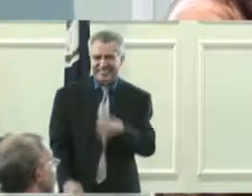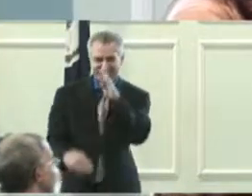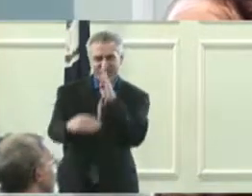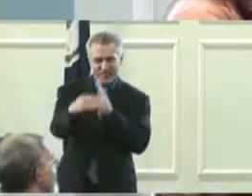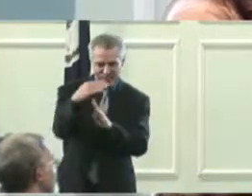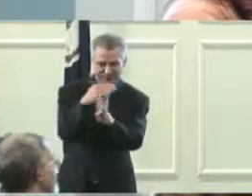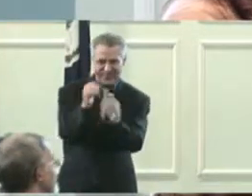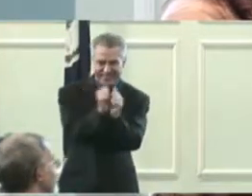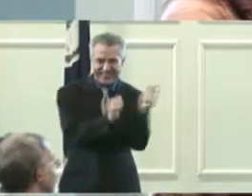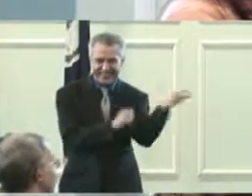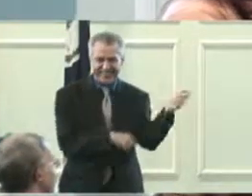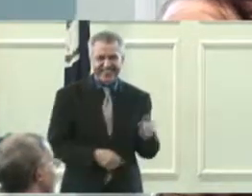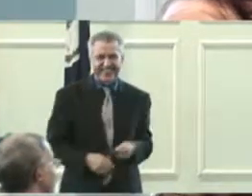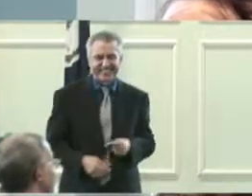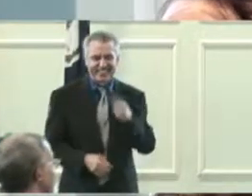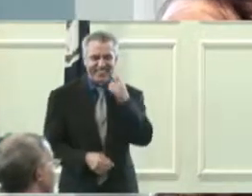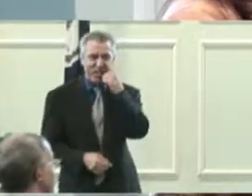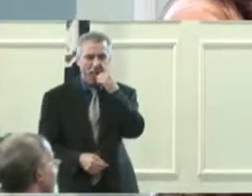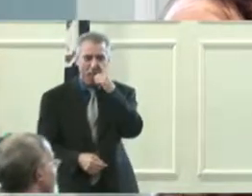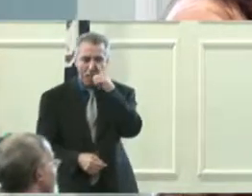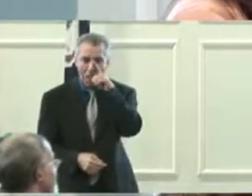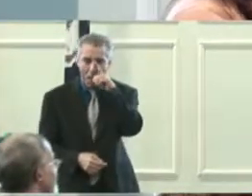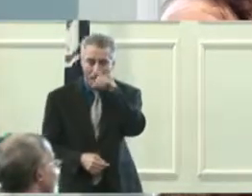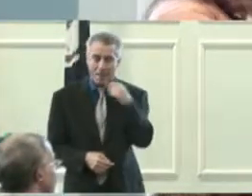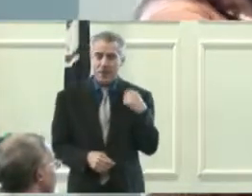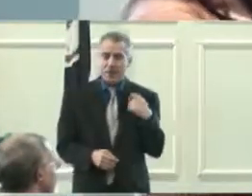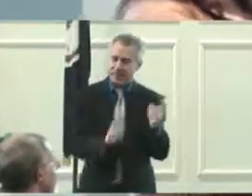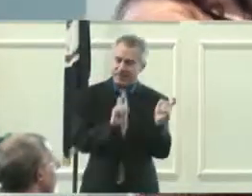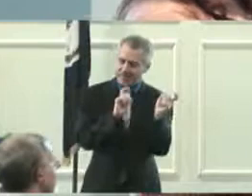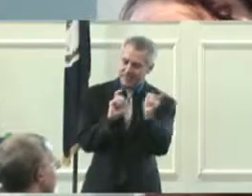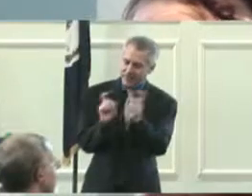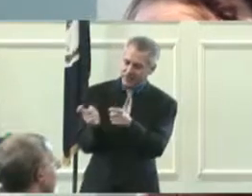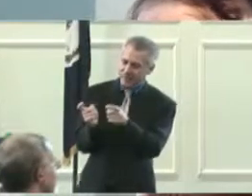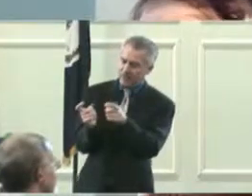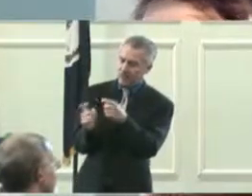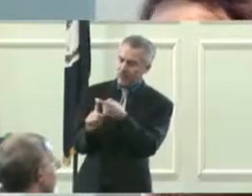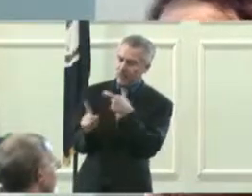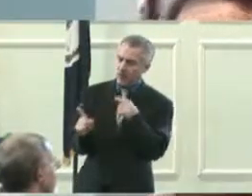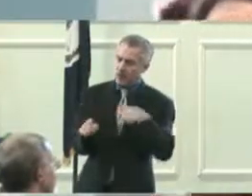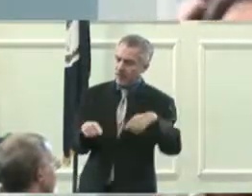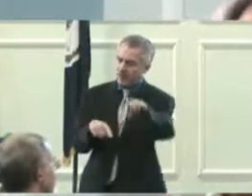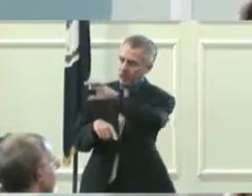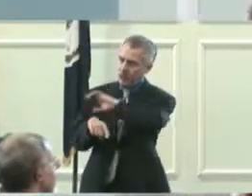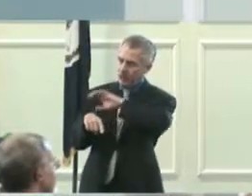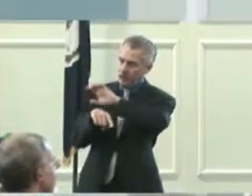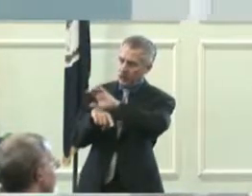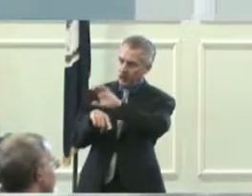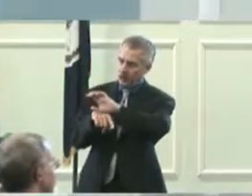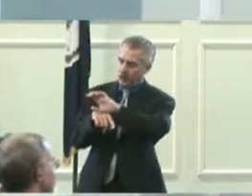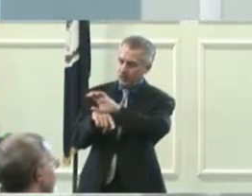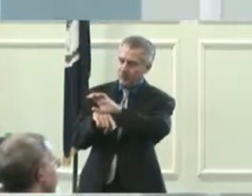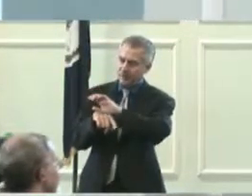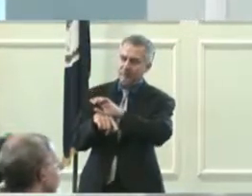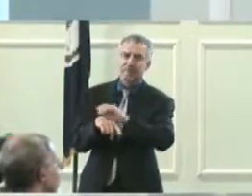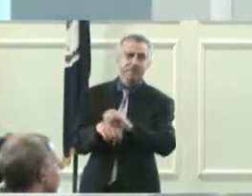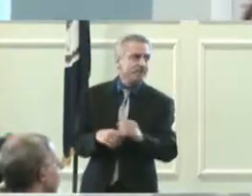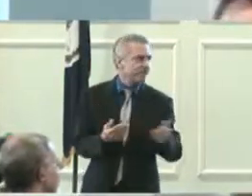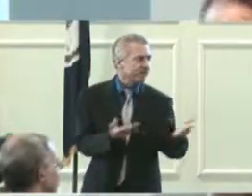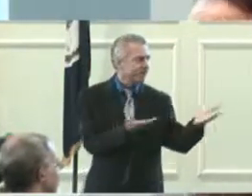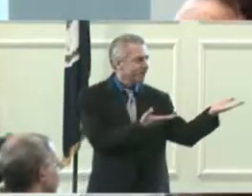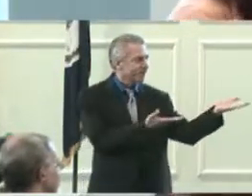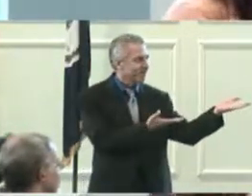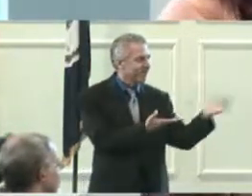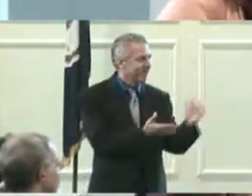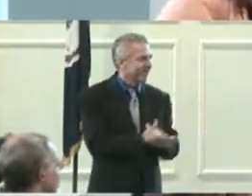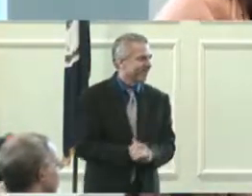on behalf of the church, we want to give you this, okay? And I'm going to hug you. Okay. God bless you.